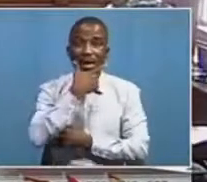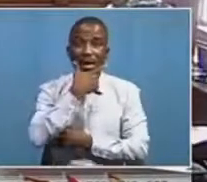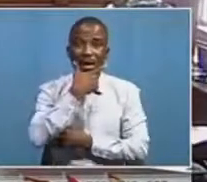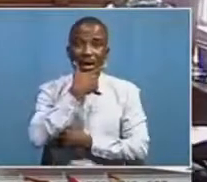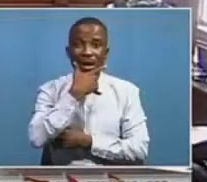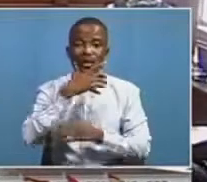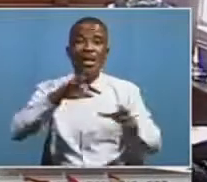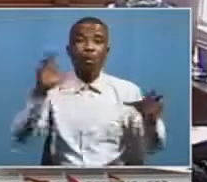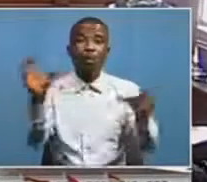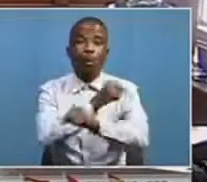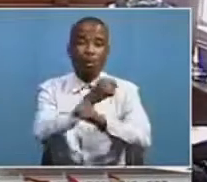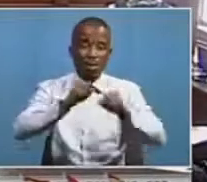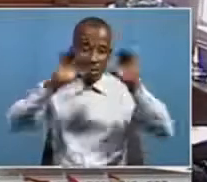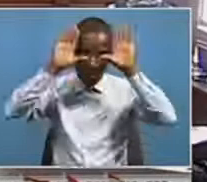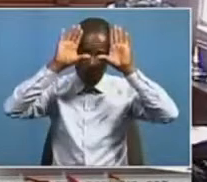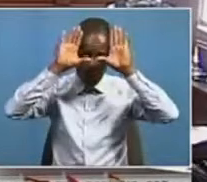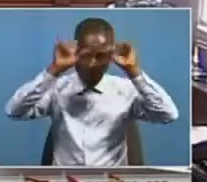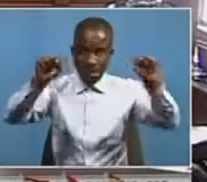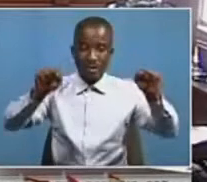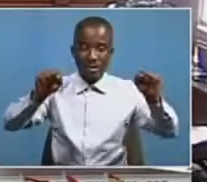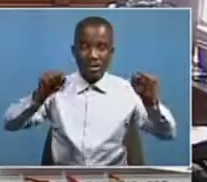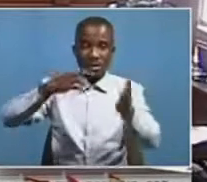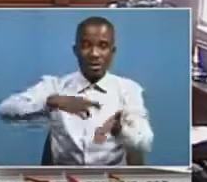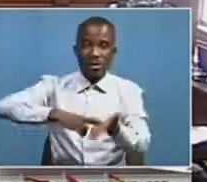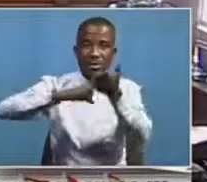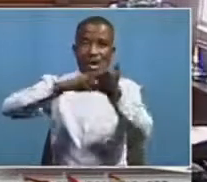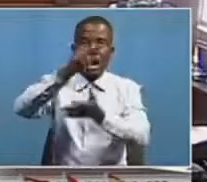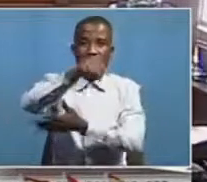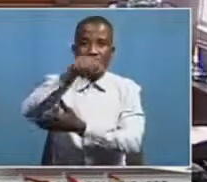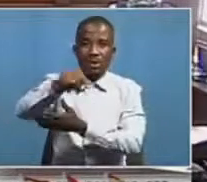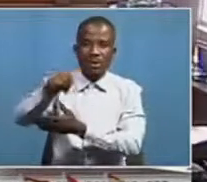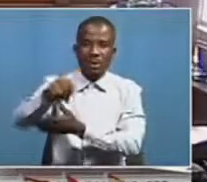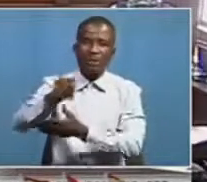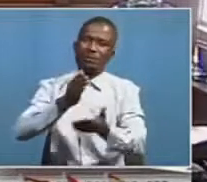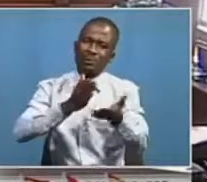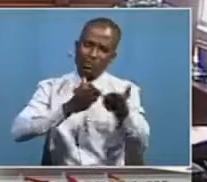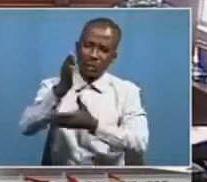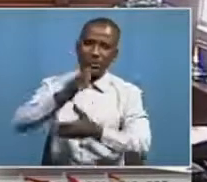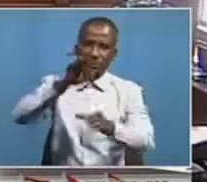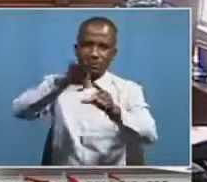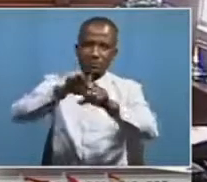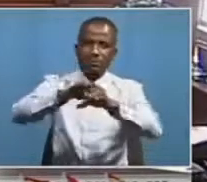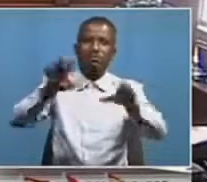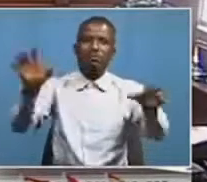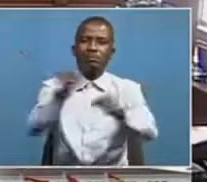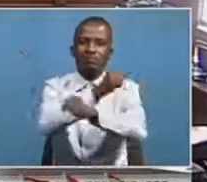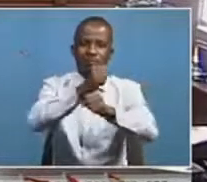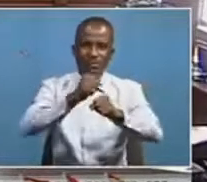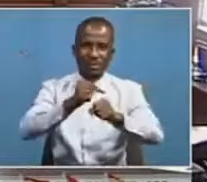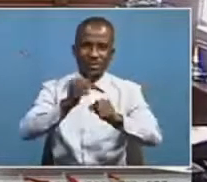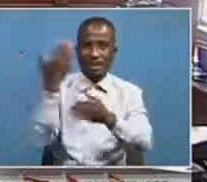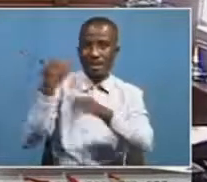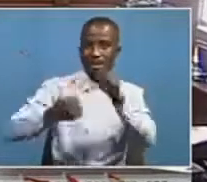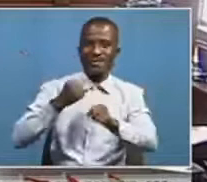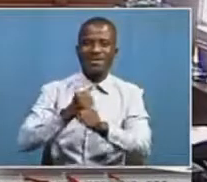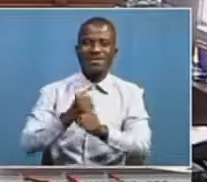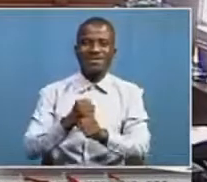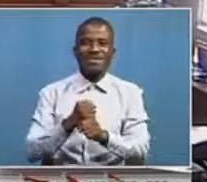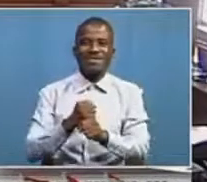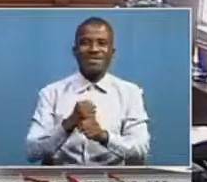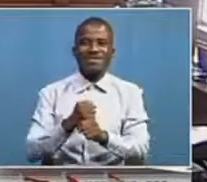was the presidential candidate of the New Patriotic Party, as the one validly elected as the President of the Republic of Ghana.